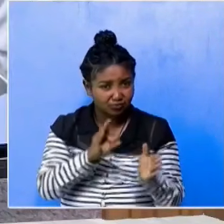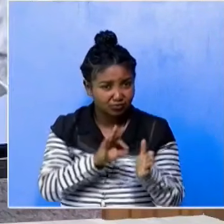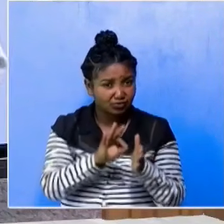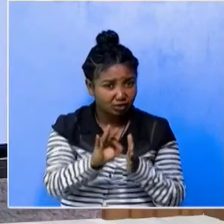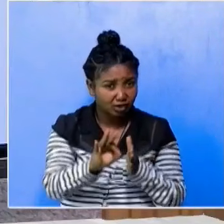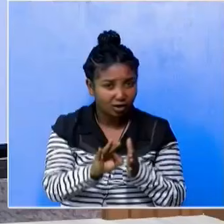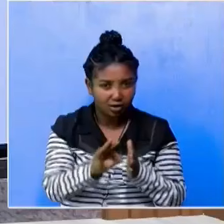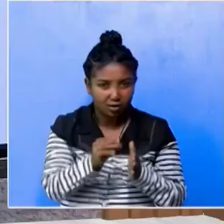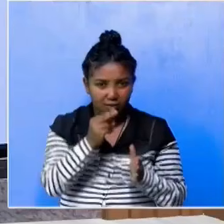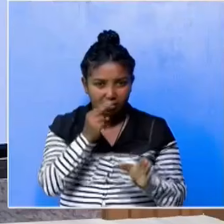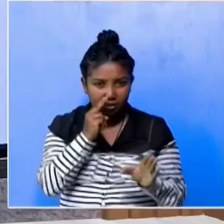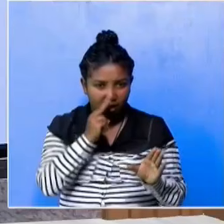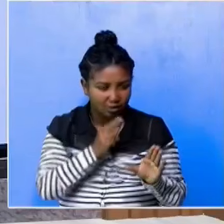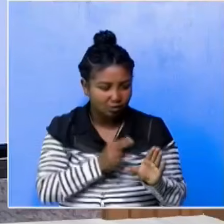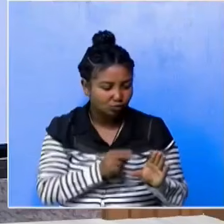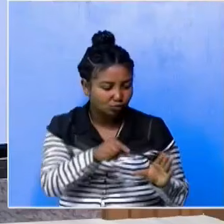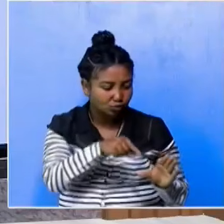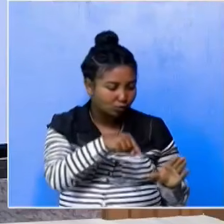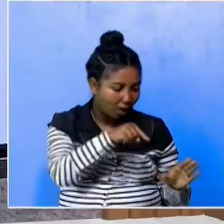Is it countable or uncountable?